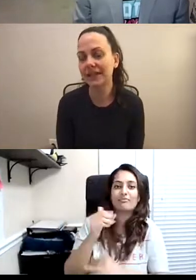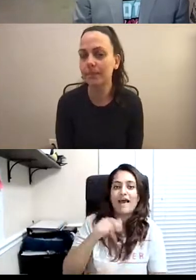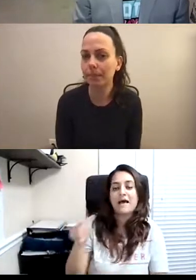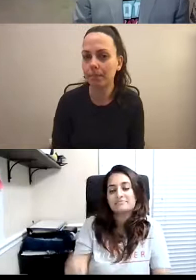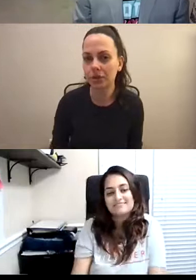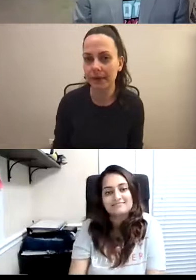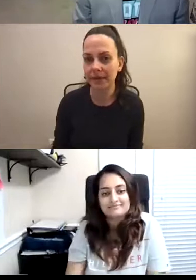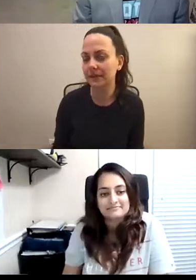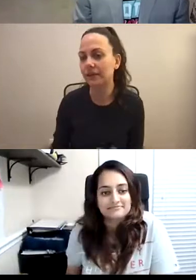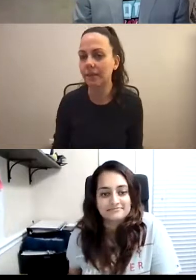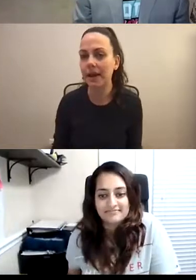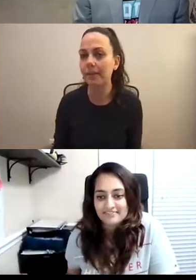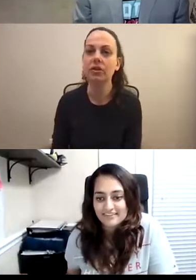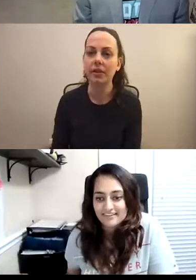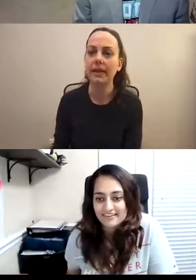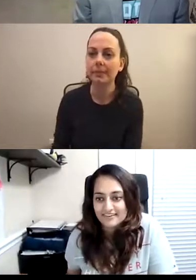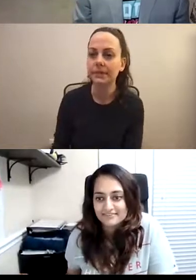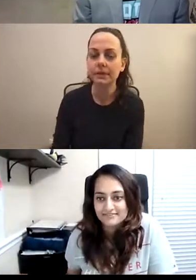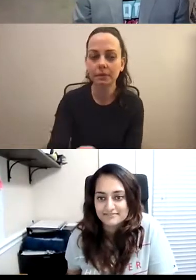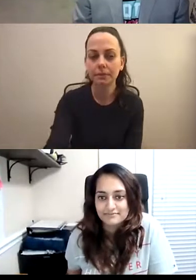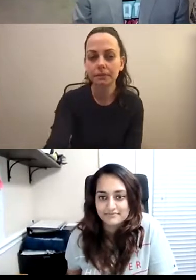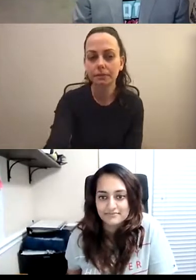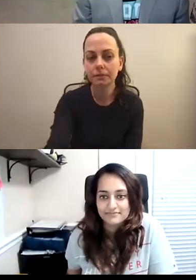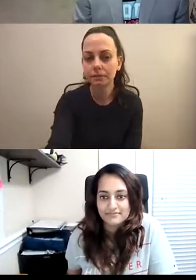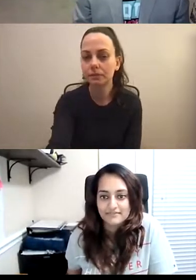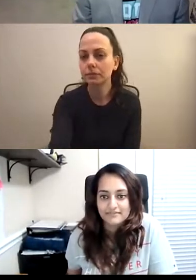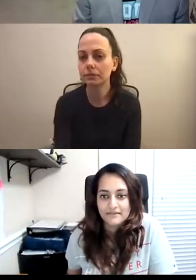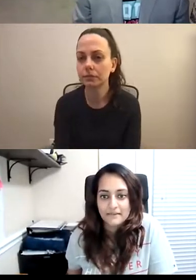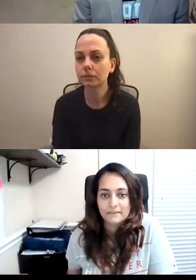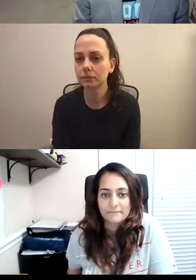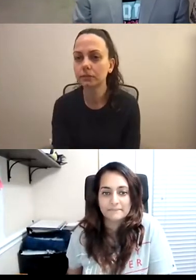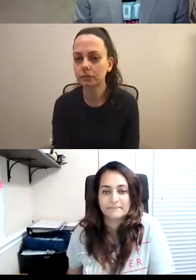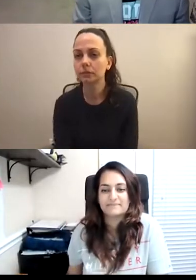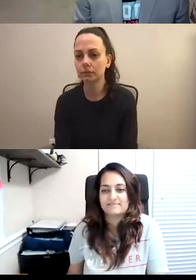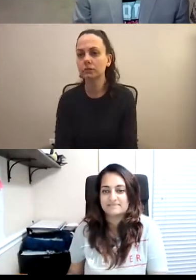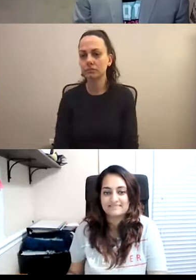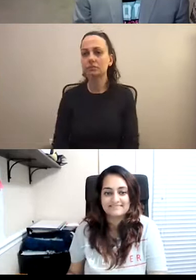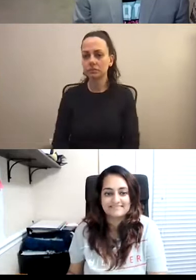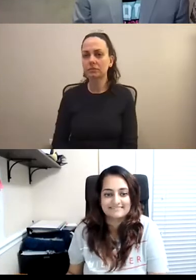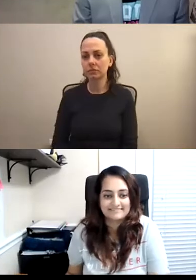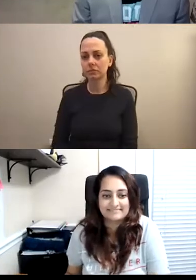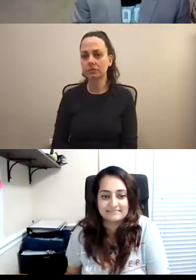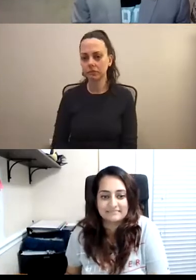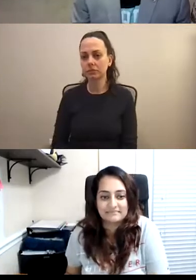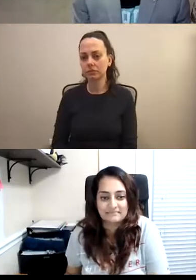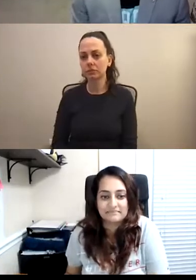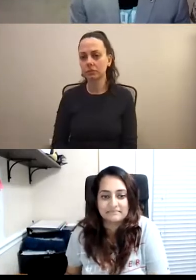but that's my perspective and my opinion on the apps. Yeah, well, thanks for that insight. That was